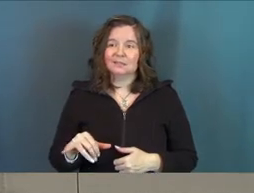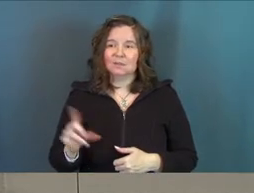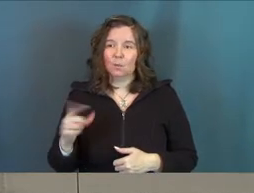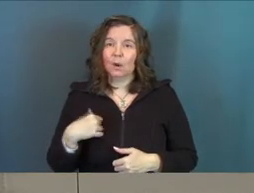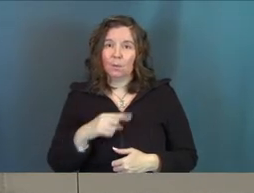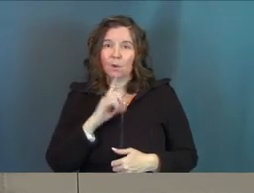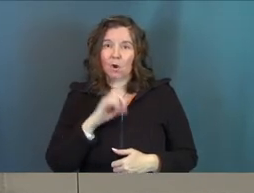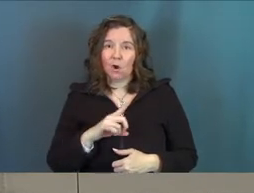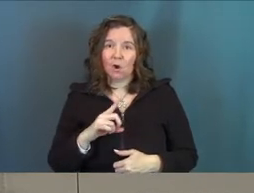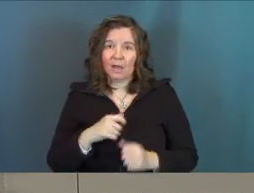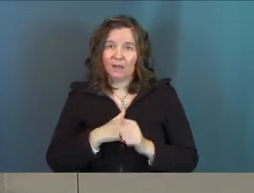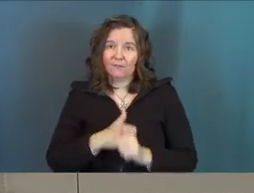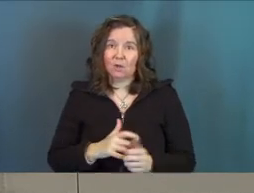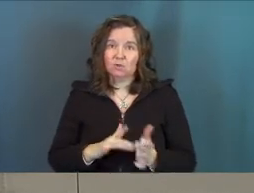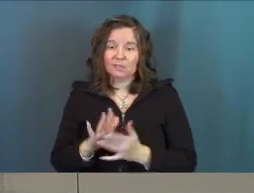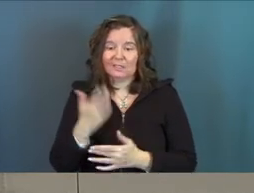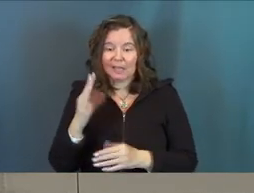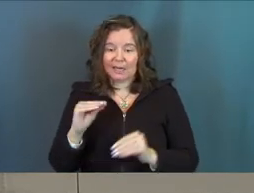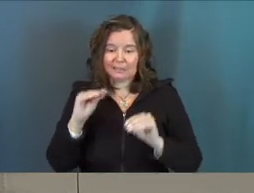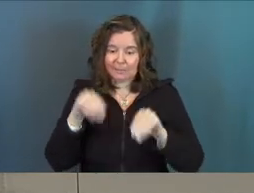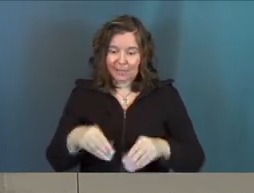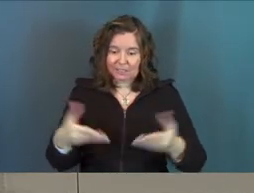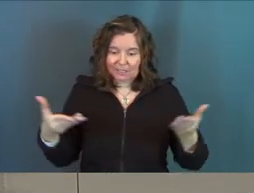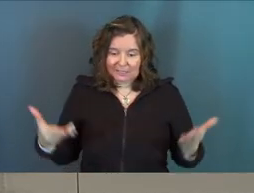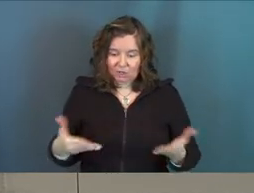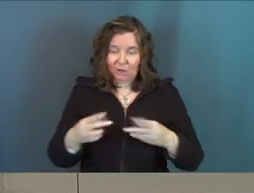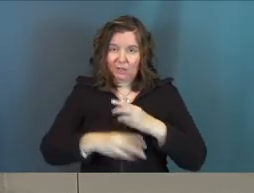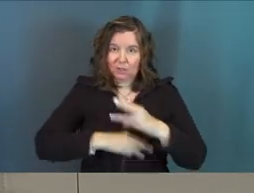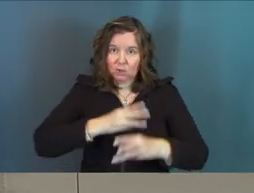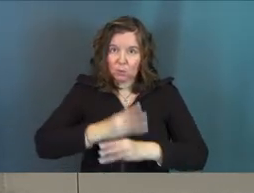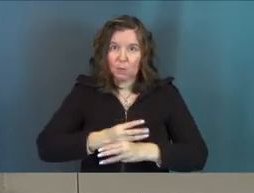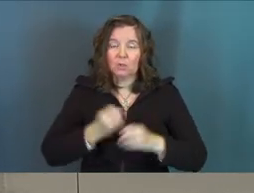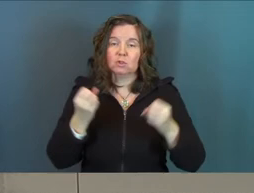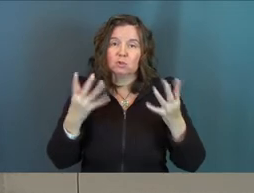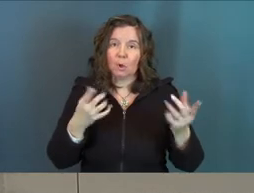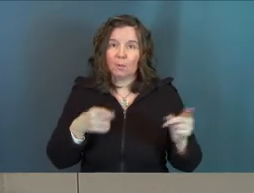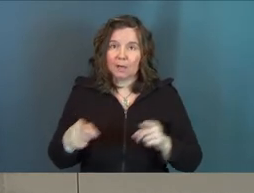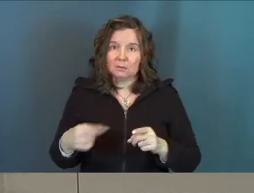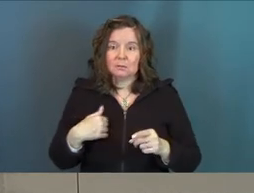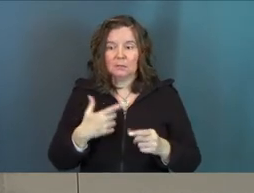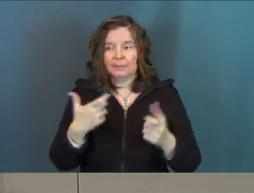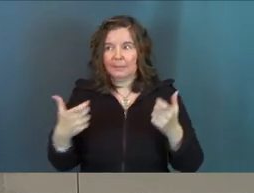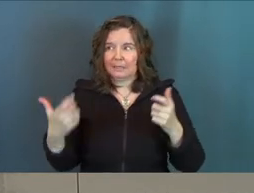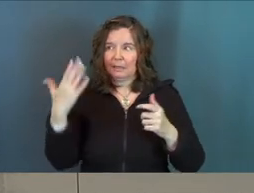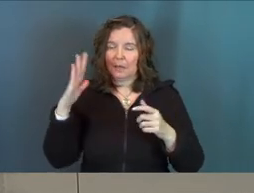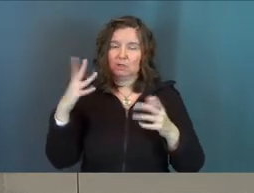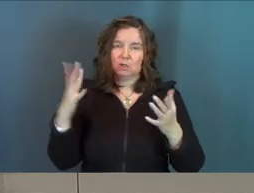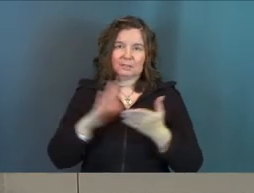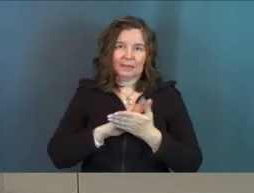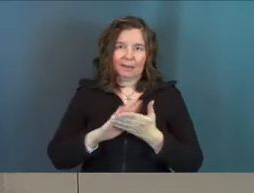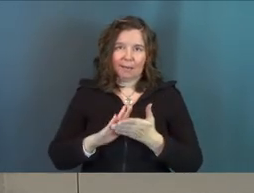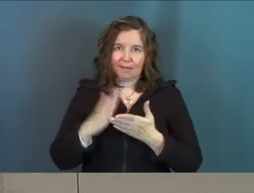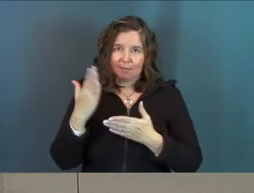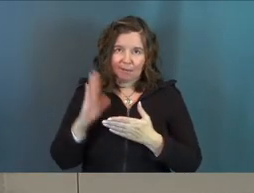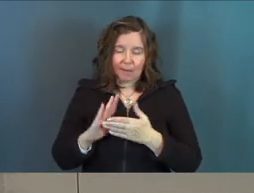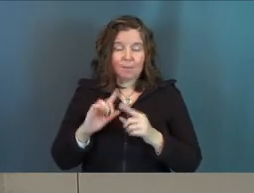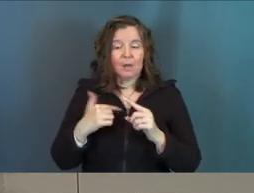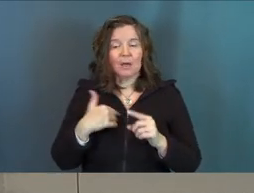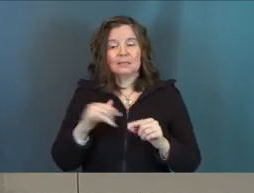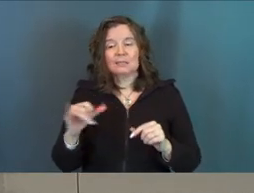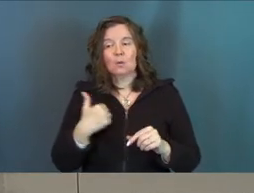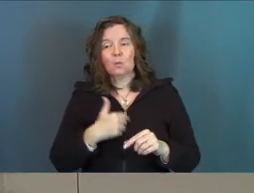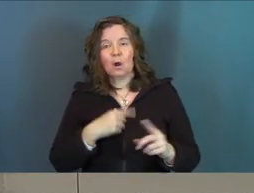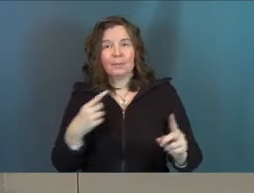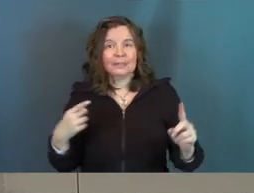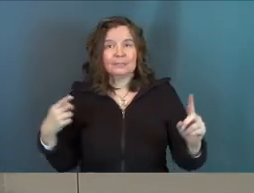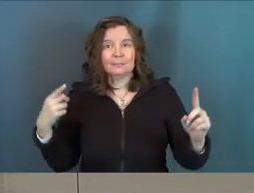That's where we are as followers of Jesus. God has placed us here in this world. And there's so much to it because, again, he's such a big God and he's such a kind God. But it's like